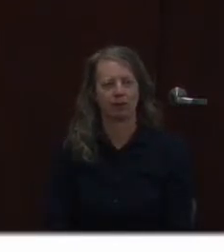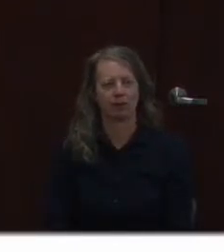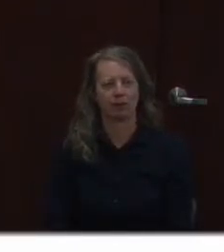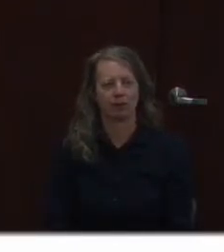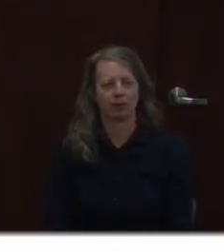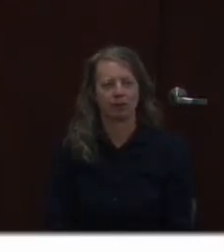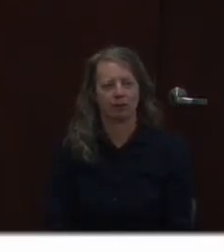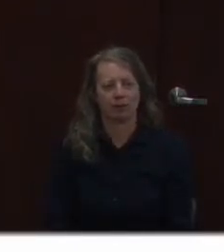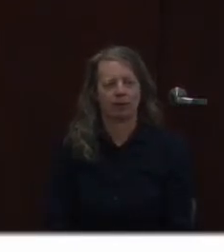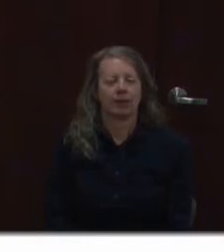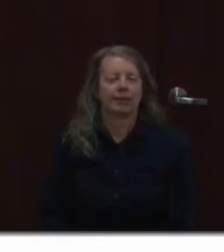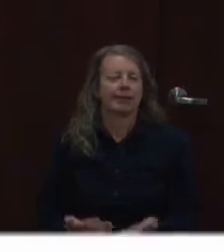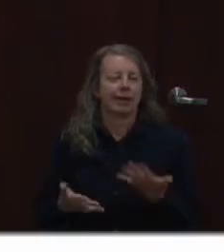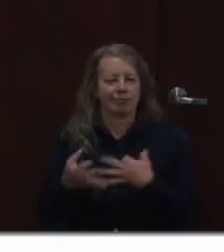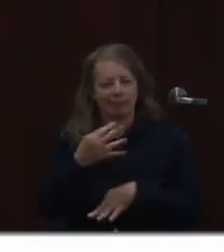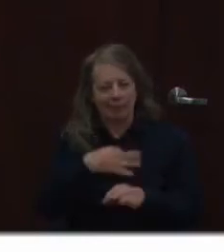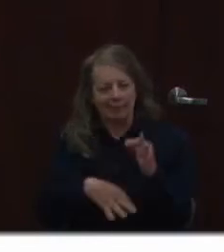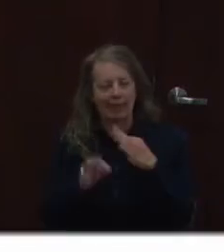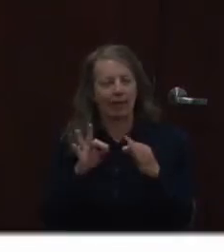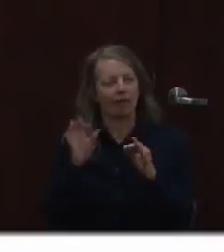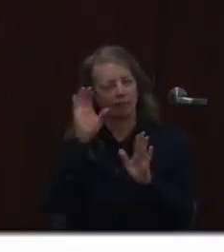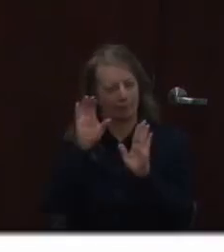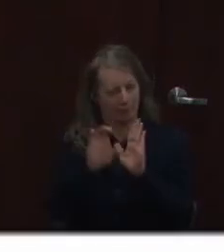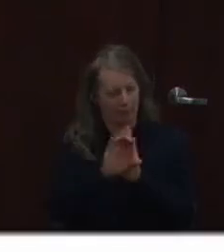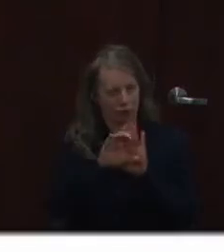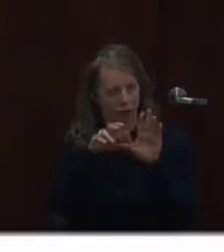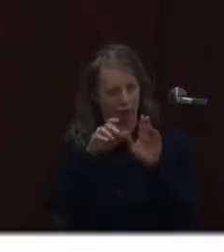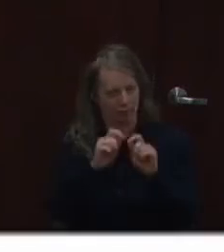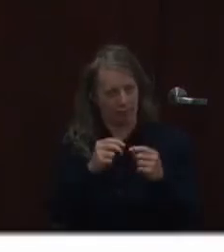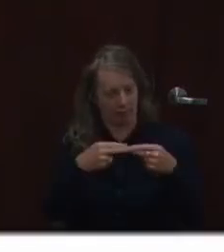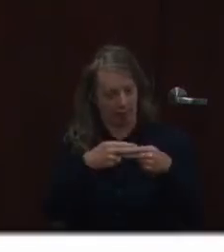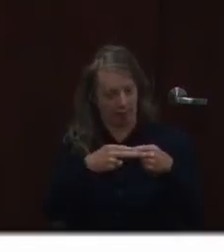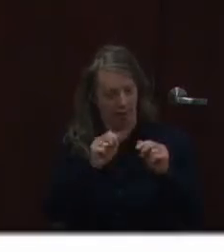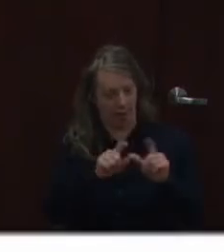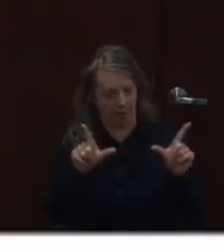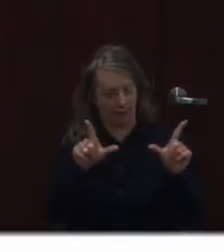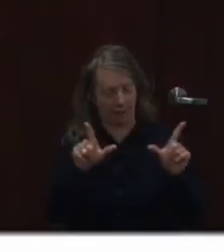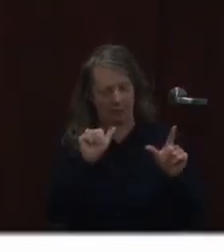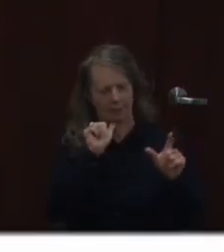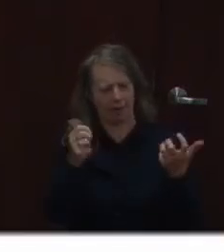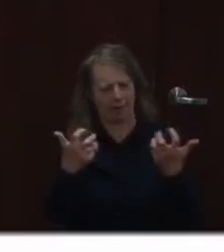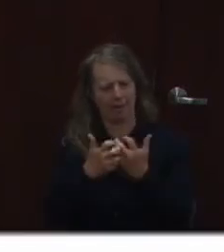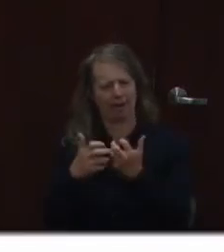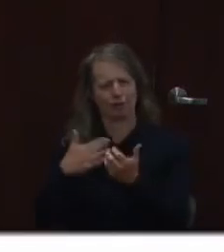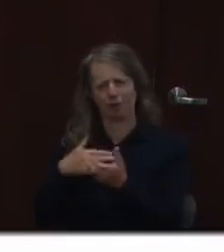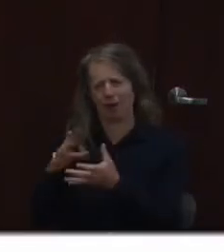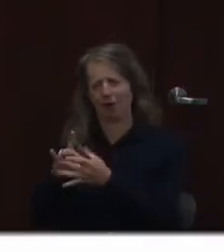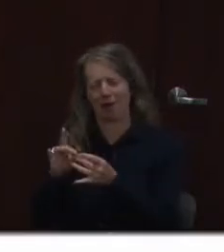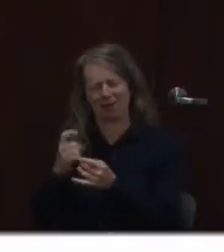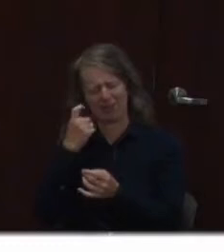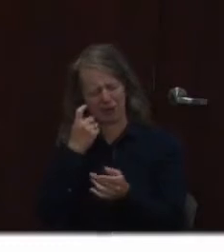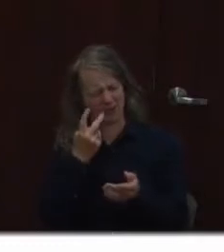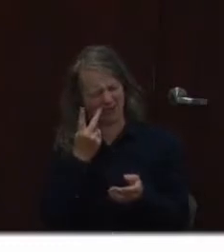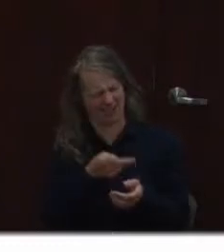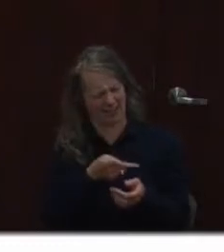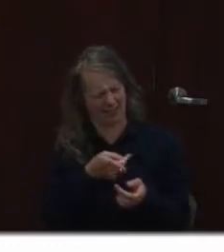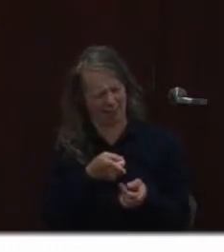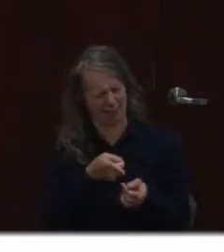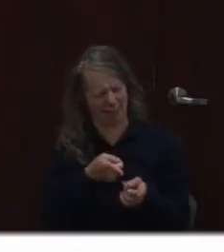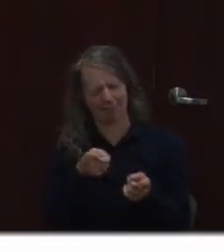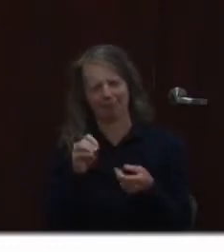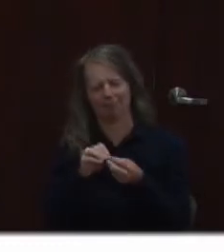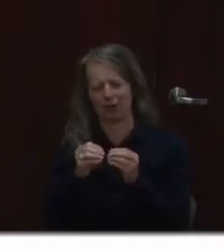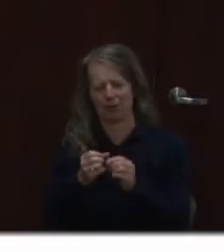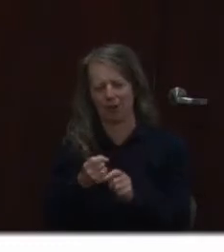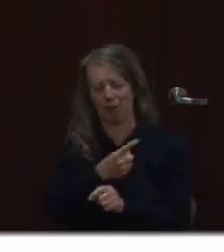So I'm just going to talk through them then, because they're not reflecting actually what I'm saying. I just noticed that that with the COVID-like illness, actually